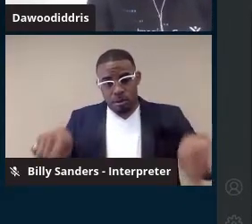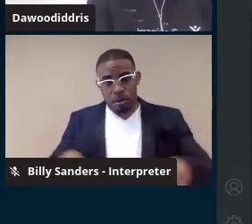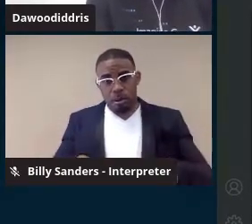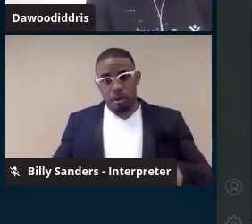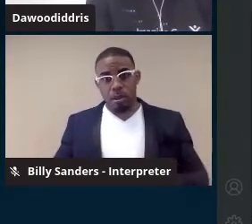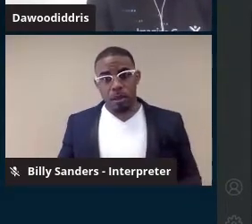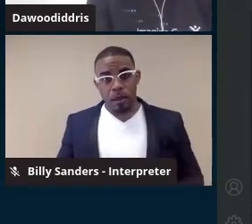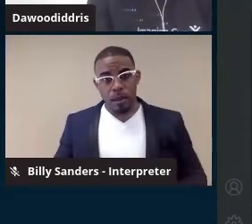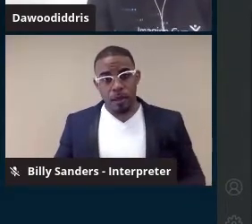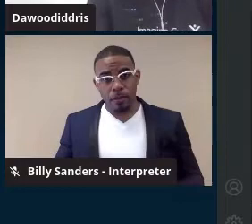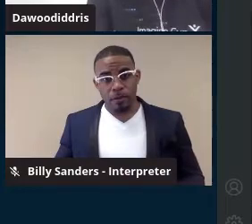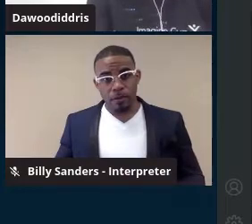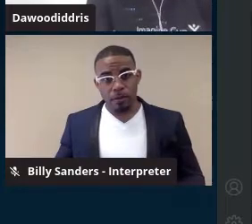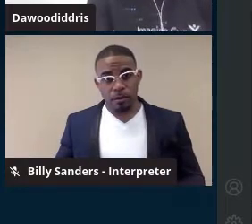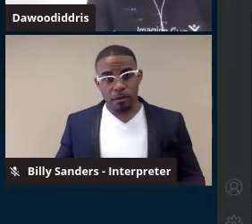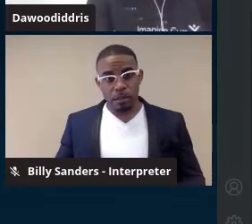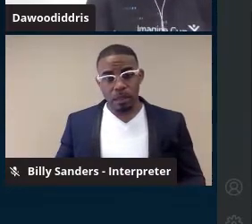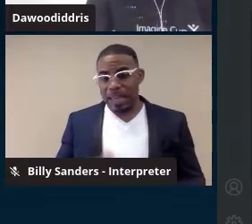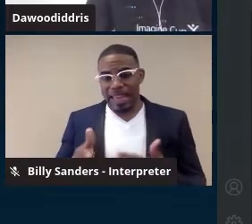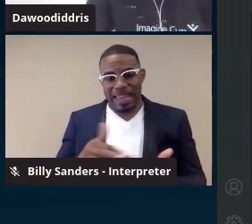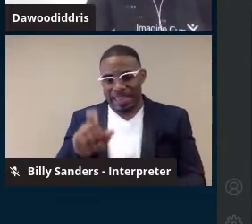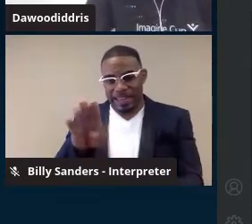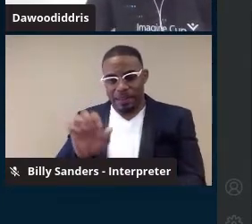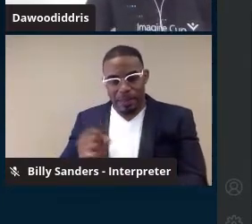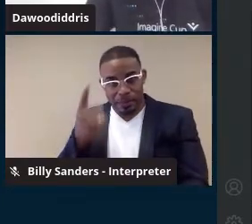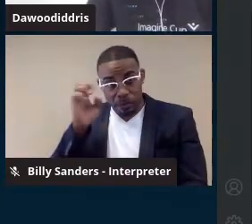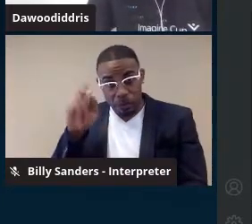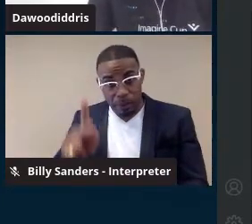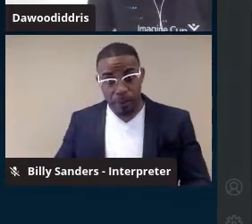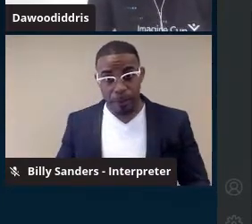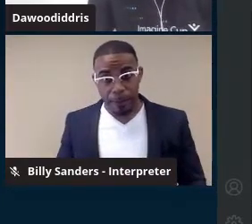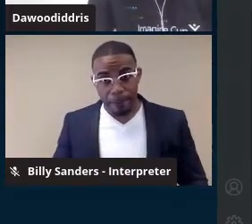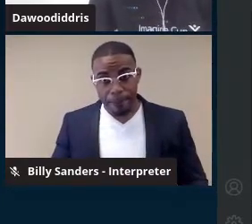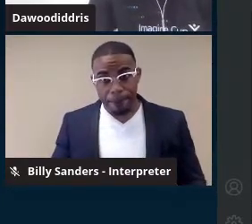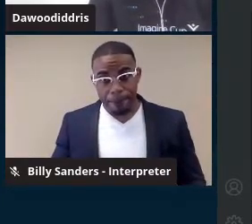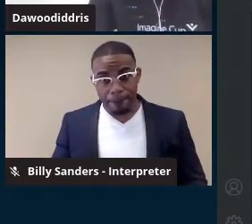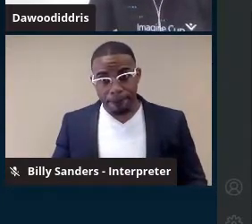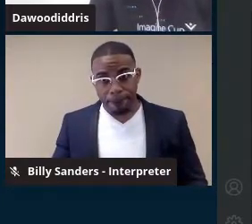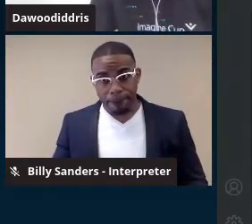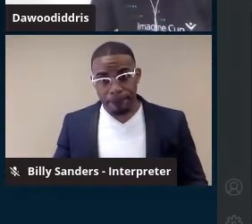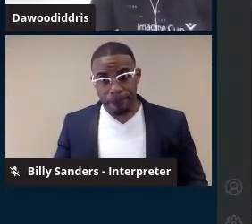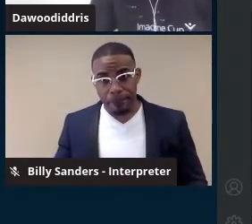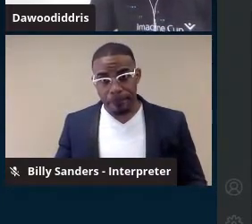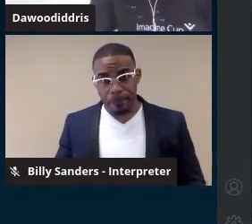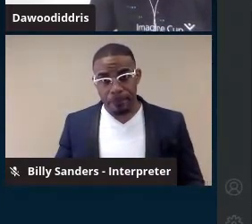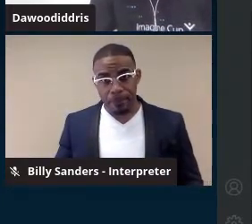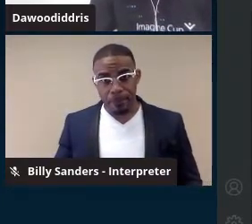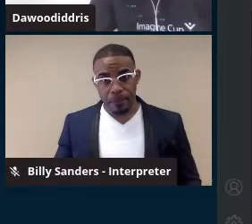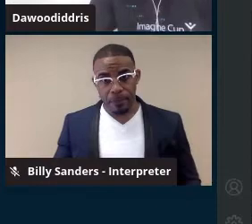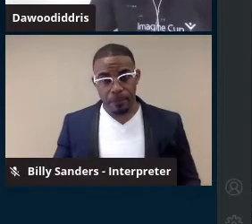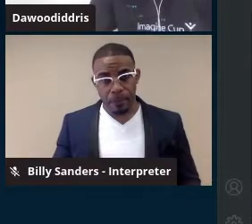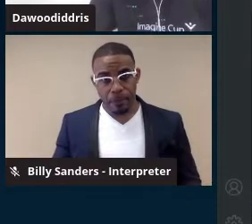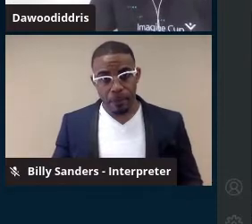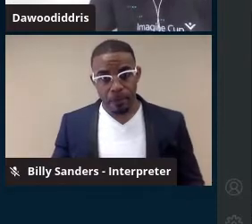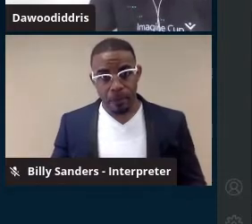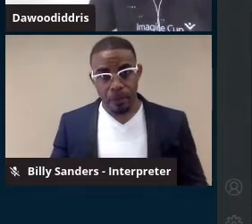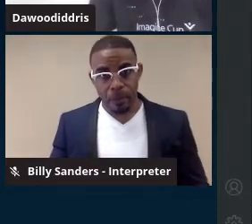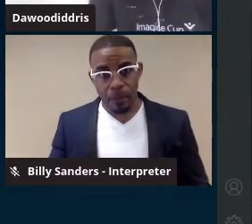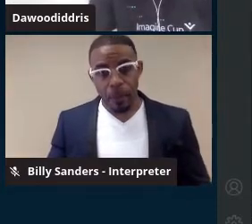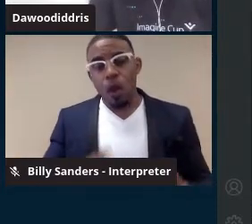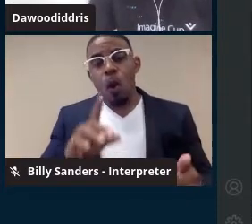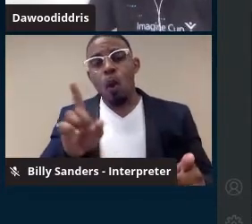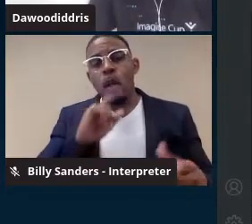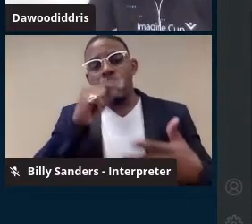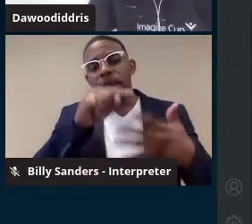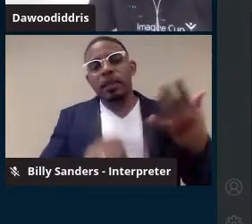log the database instance. Okay. So by now you should be asking me a question. Where is